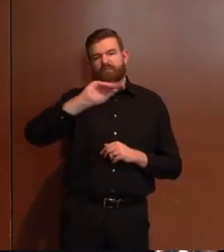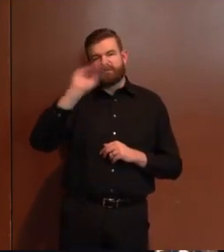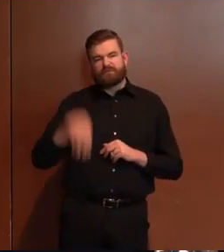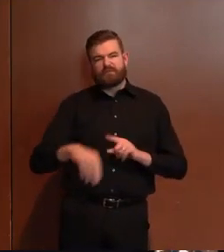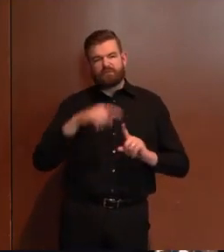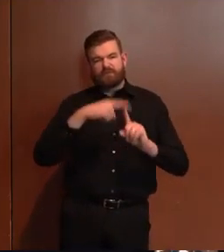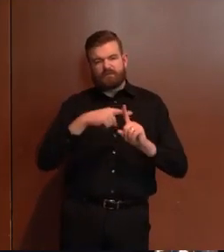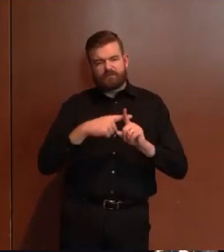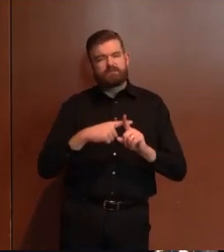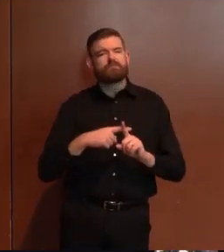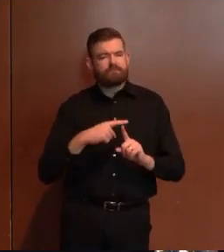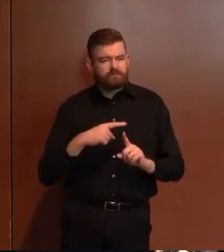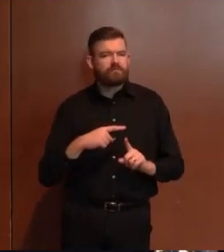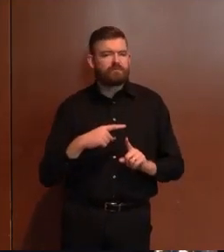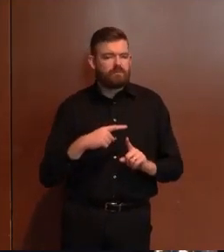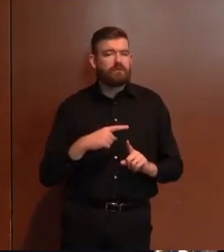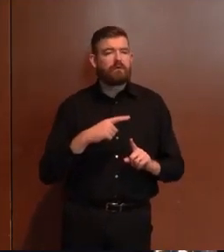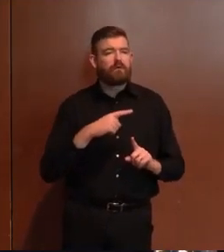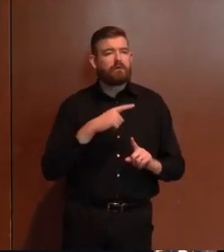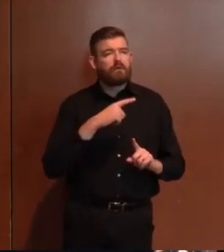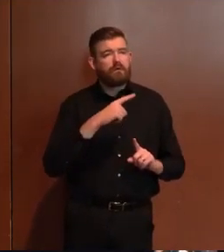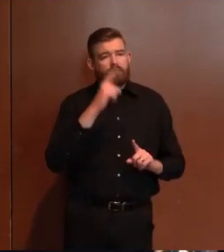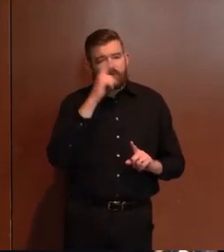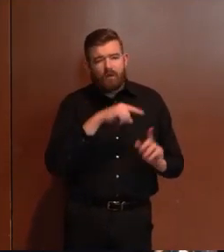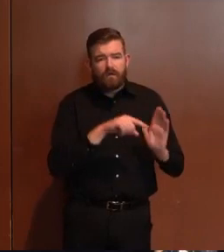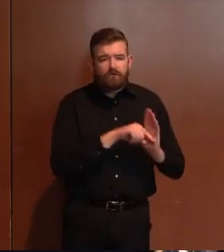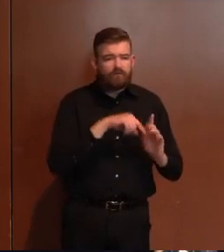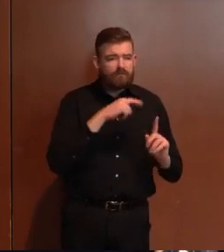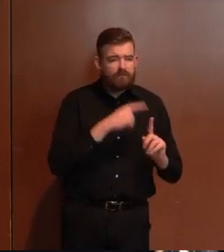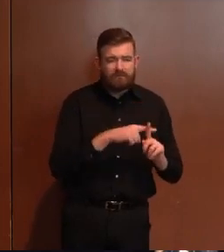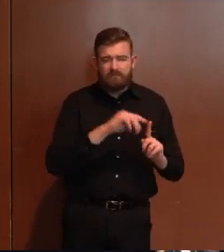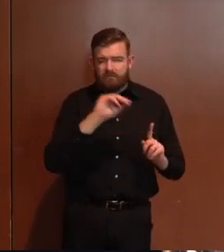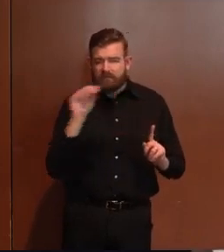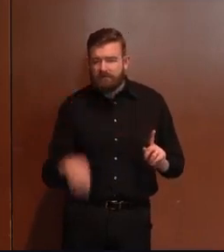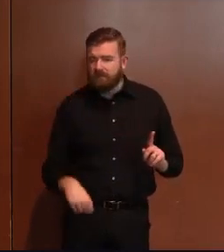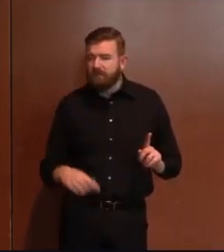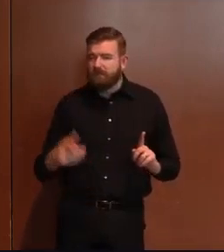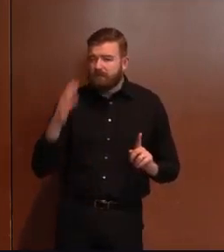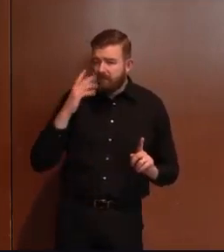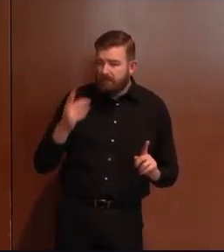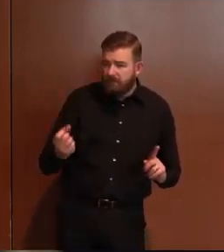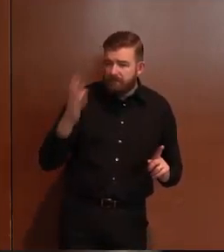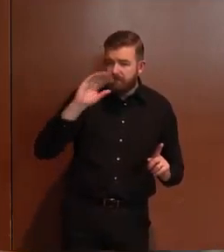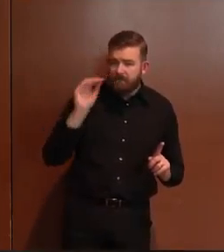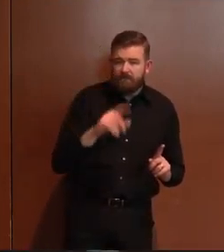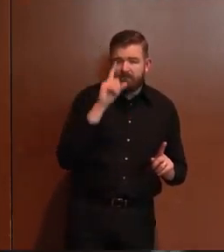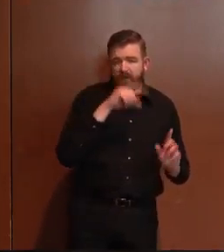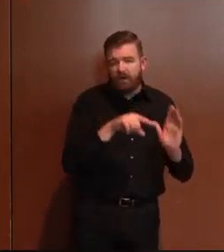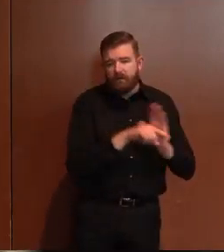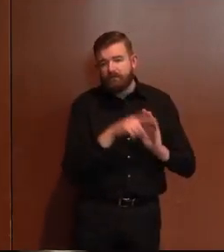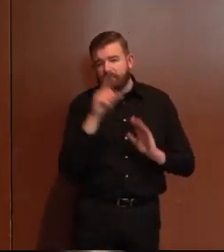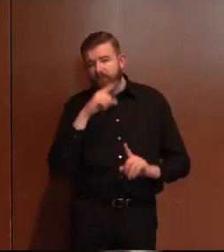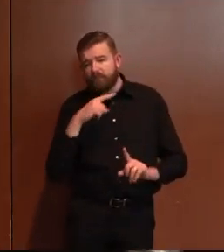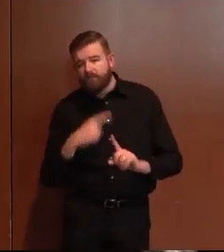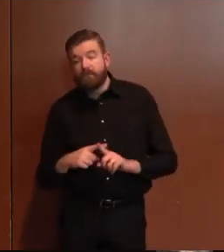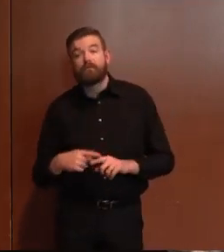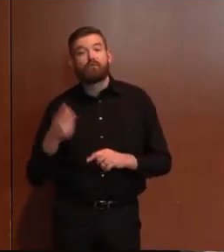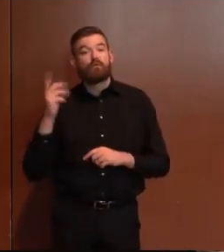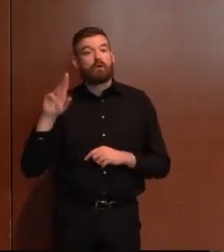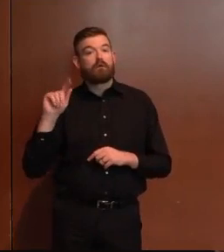false positive rate is, Dr. Tan, so I'm going to send it over to you. So these tests, the PCR